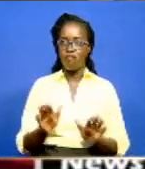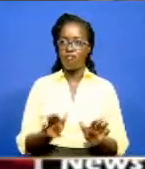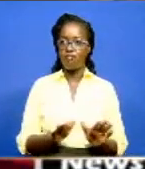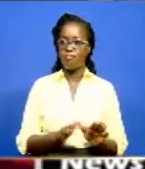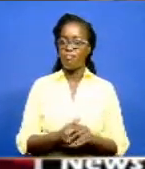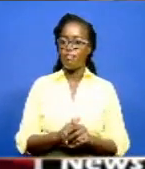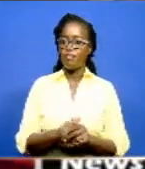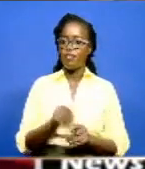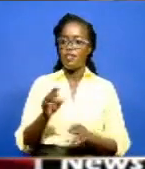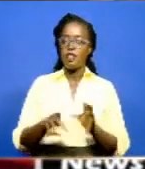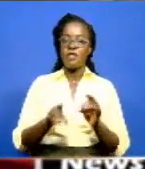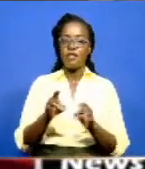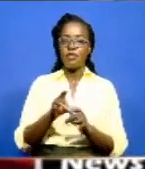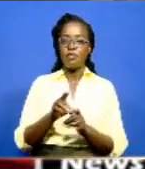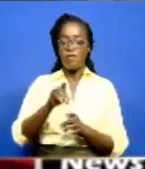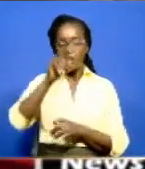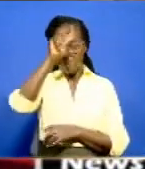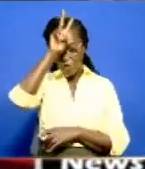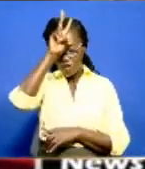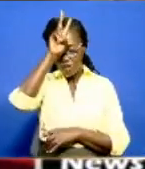Tulichukua sampo za mbuzi,